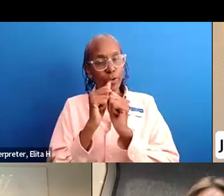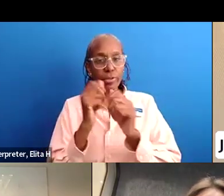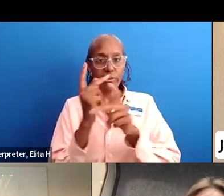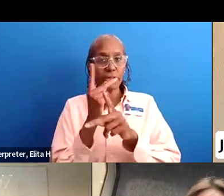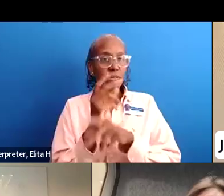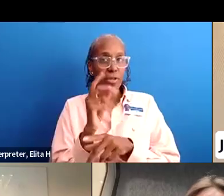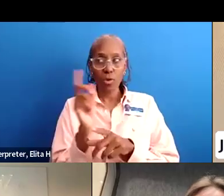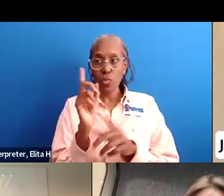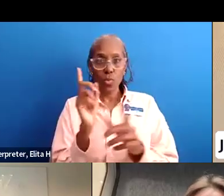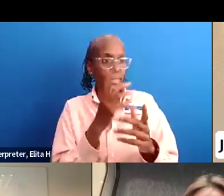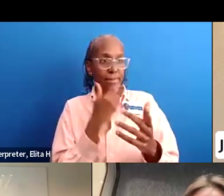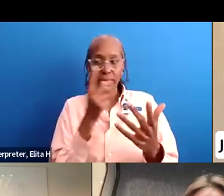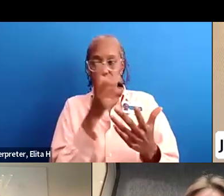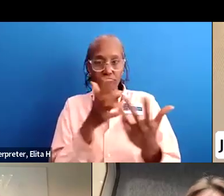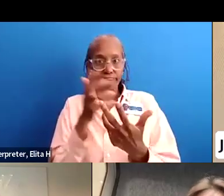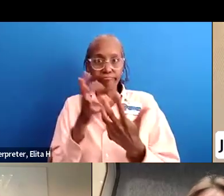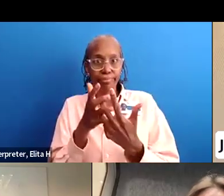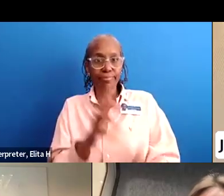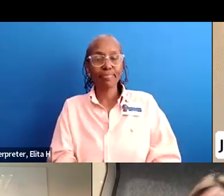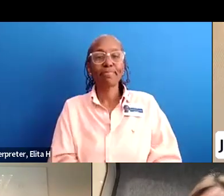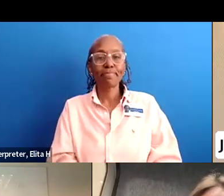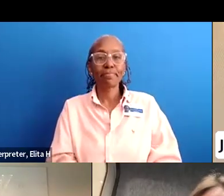out how you can contribute.